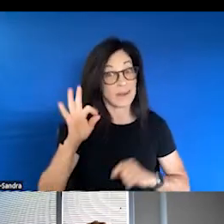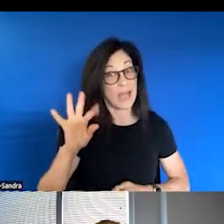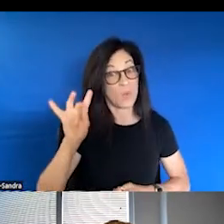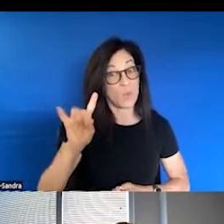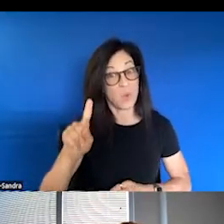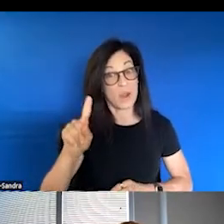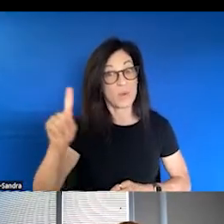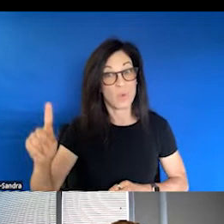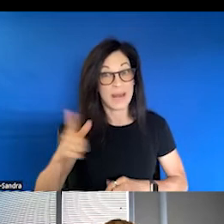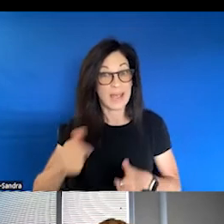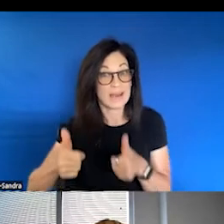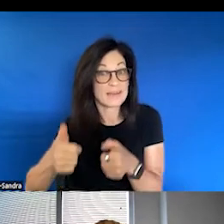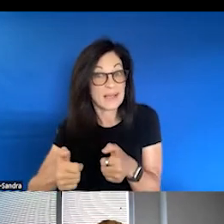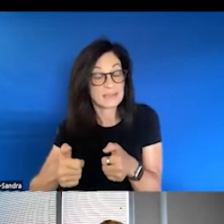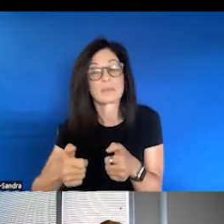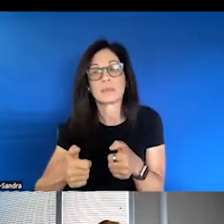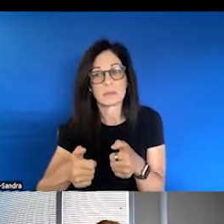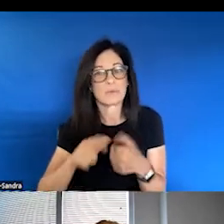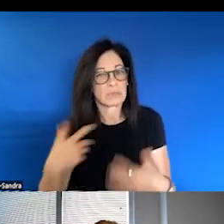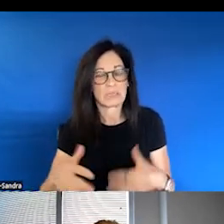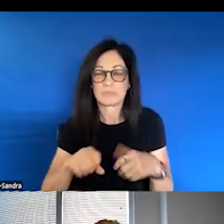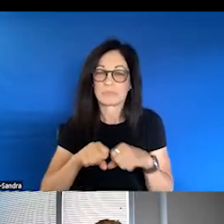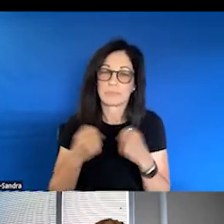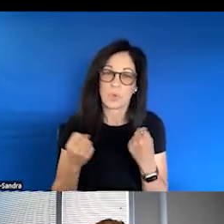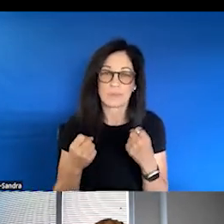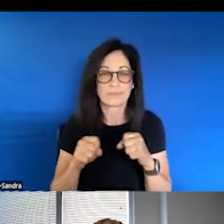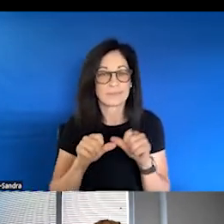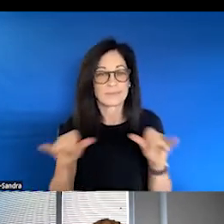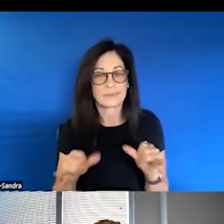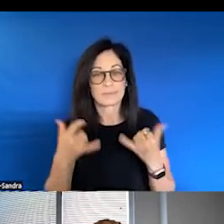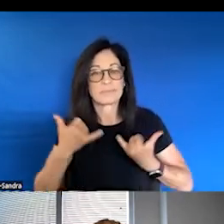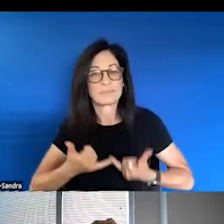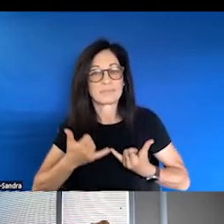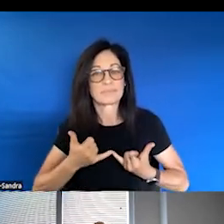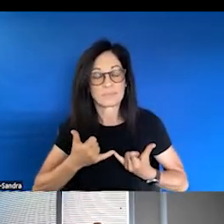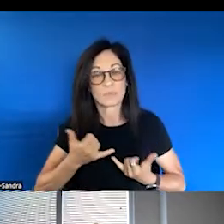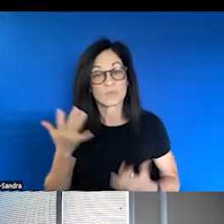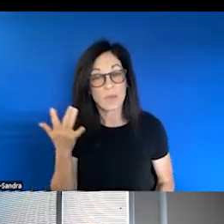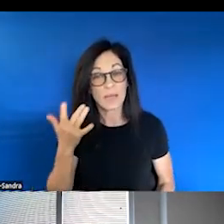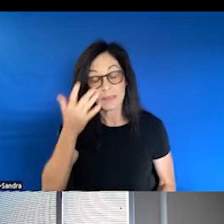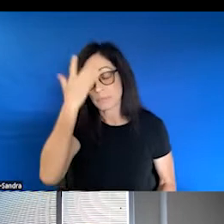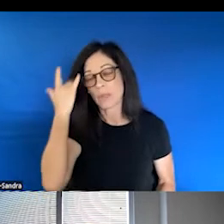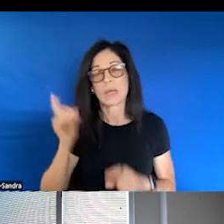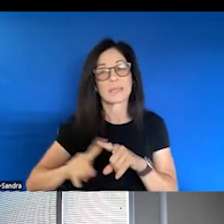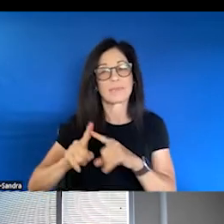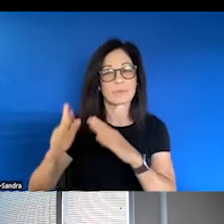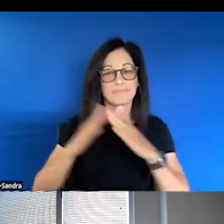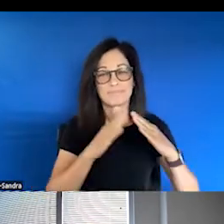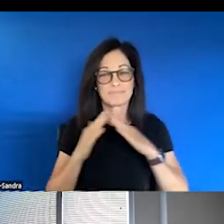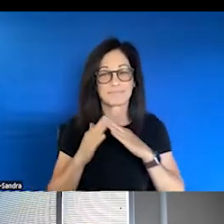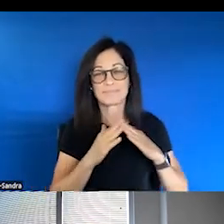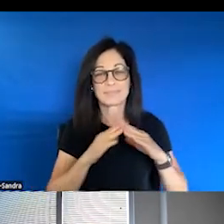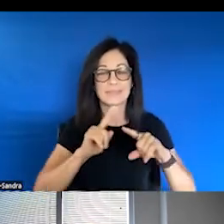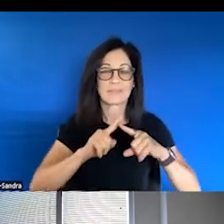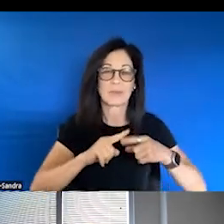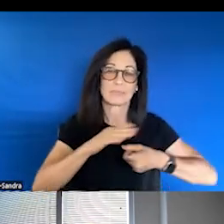911 and texting is a really fragmented state right now, because different municipalities and cities and